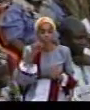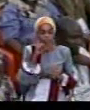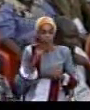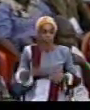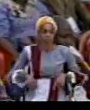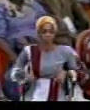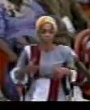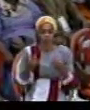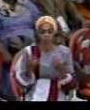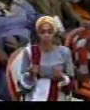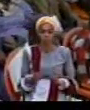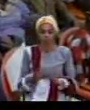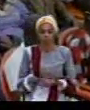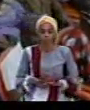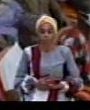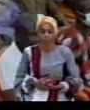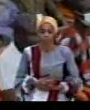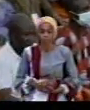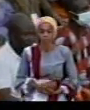live.